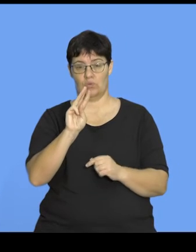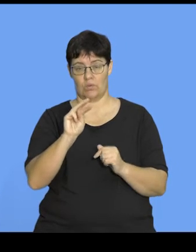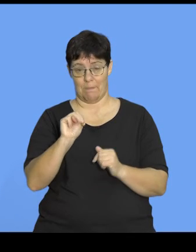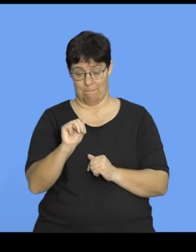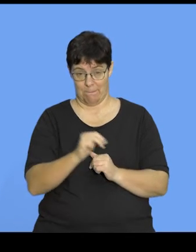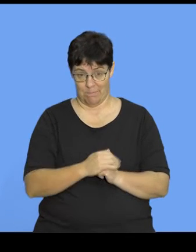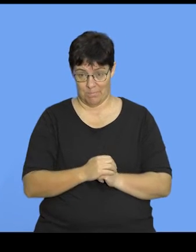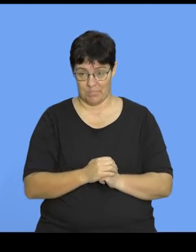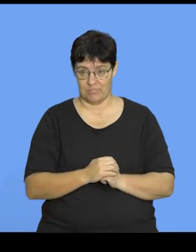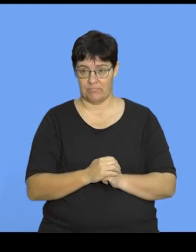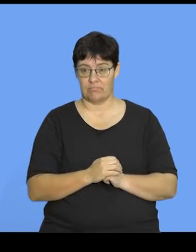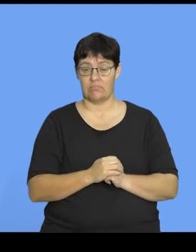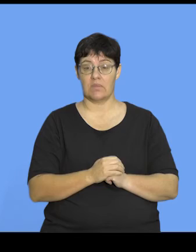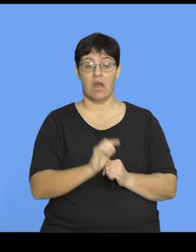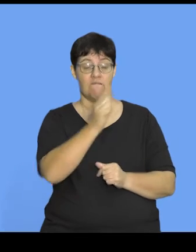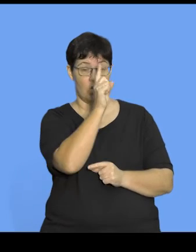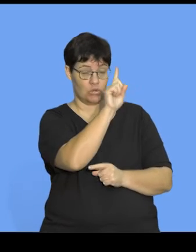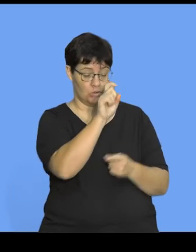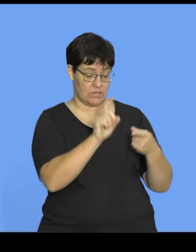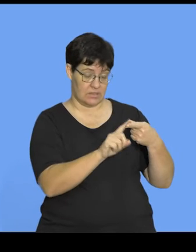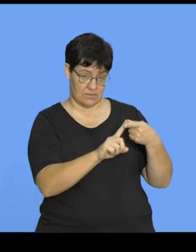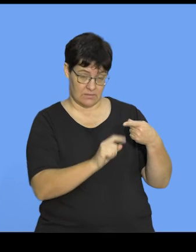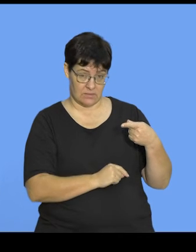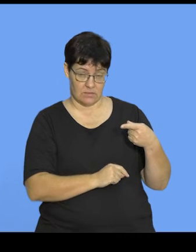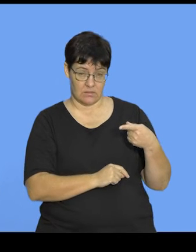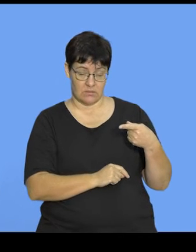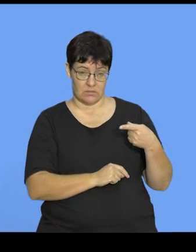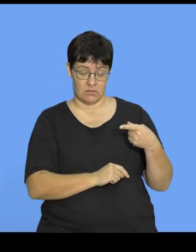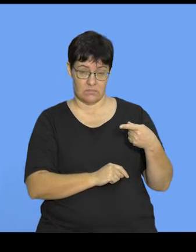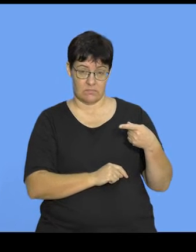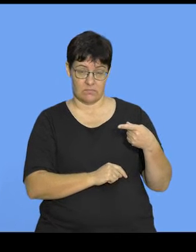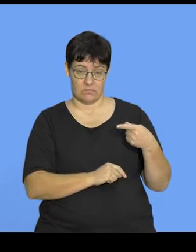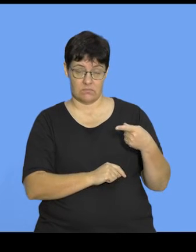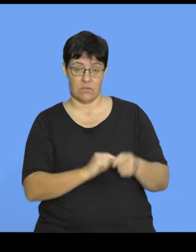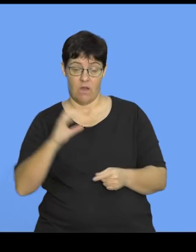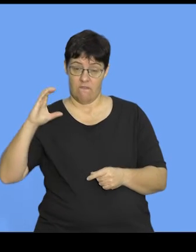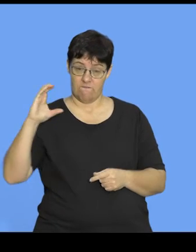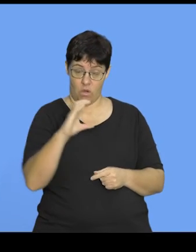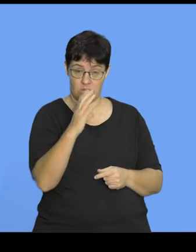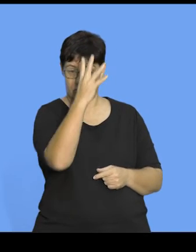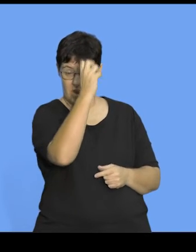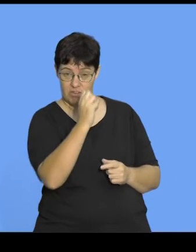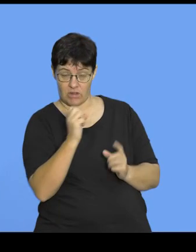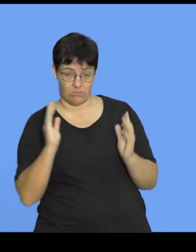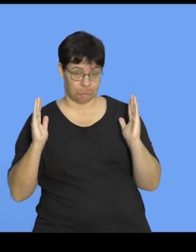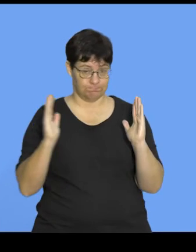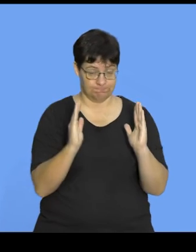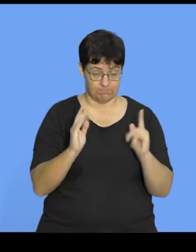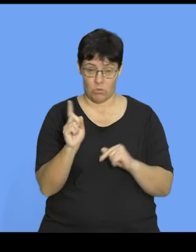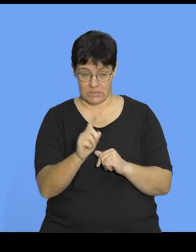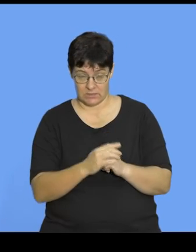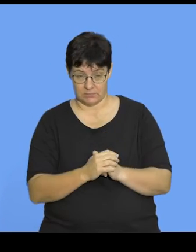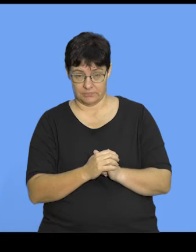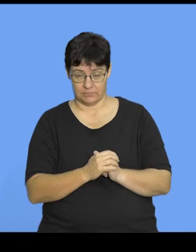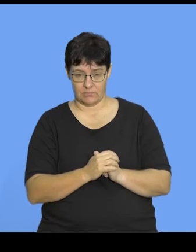The first one is I want to know the force of gravitational attraction. Here, it's not